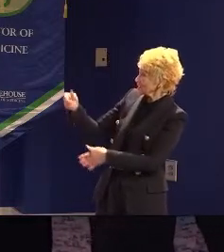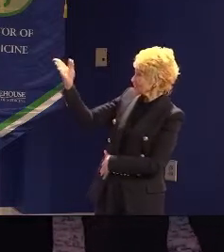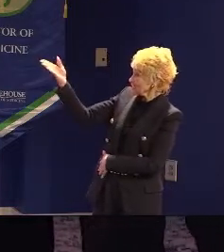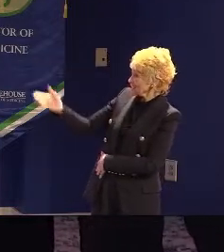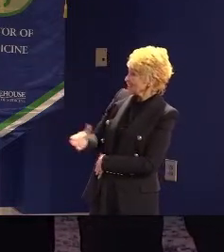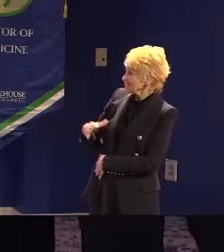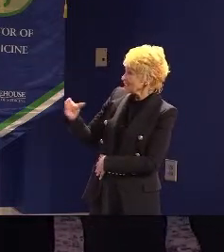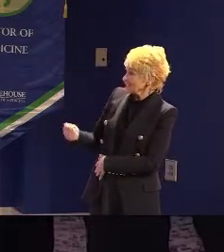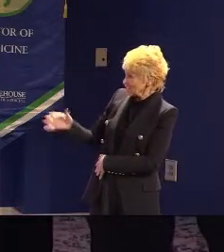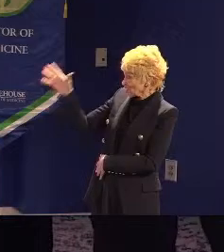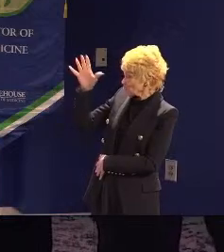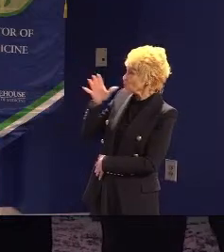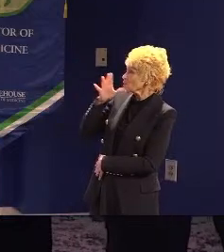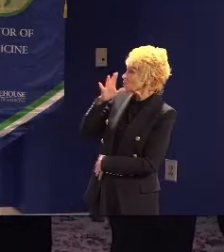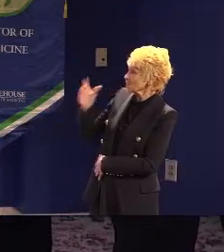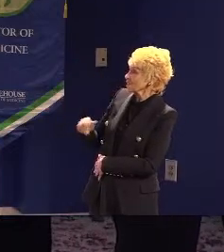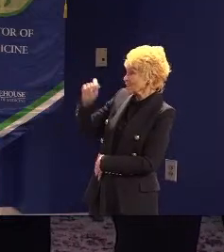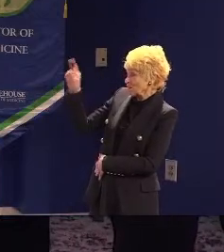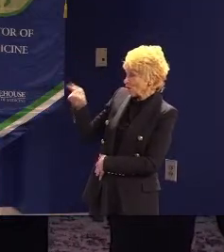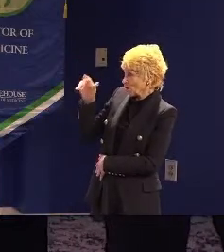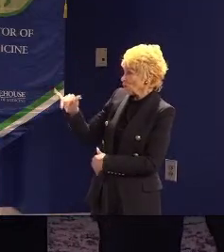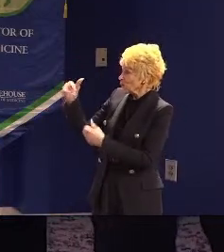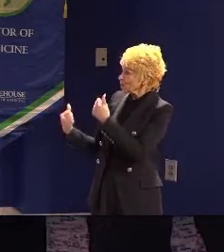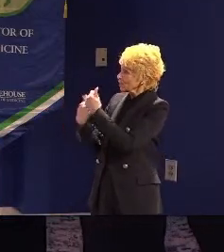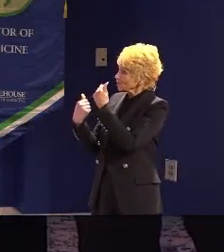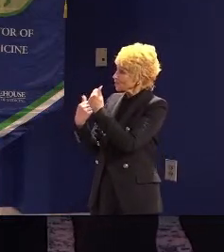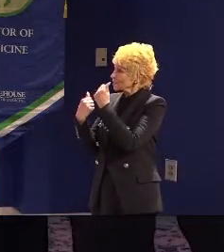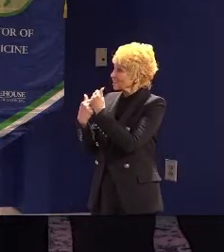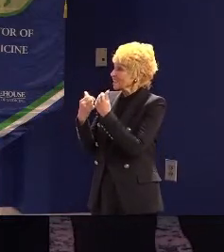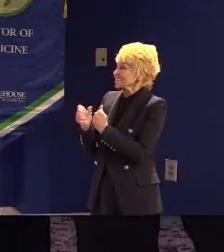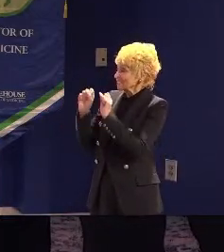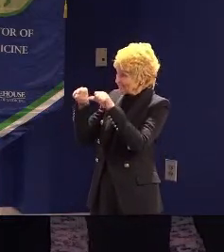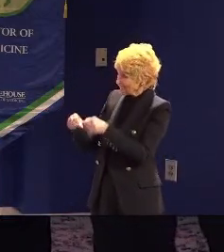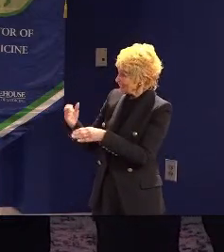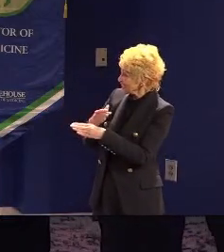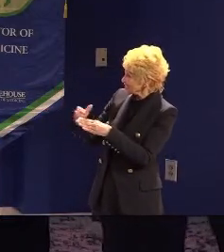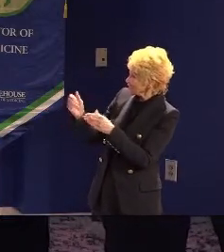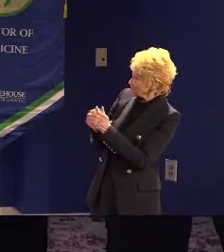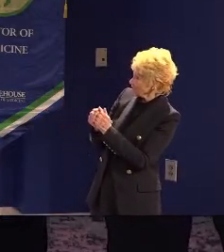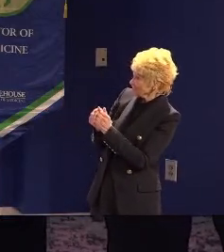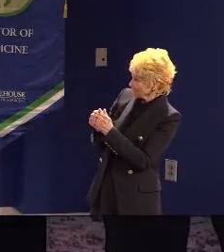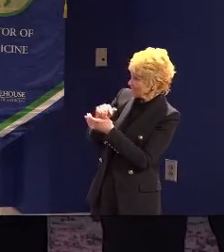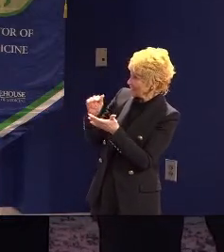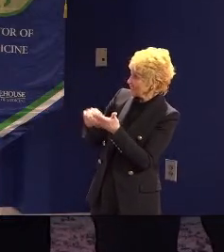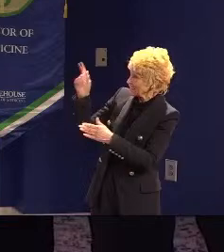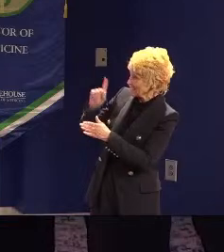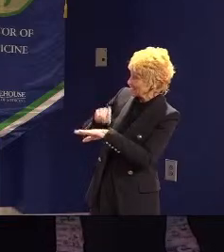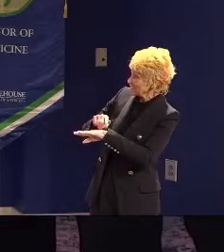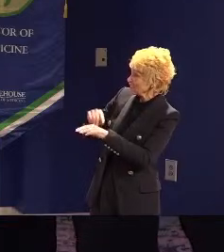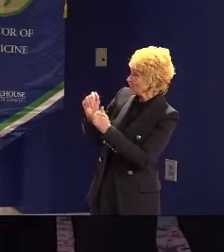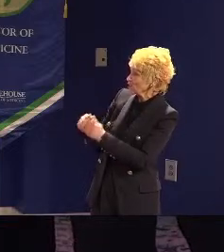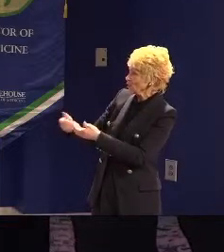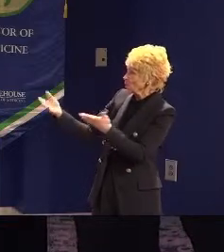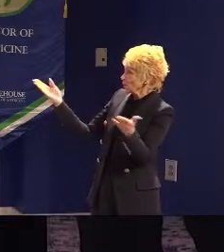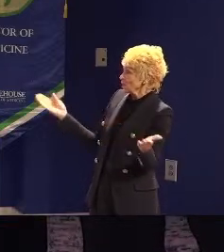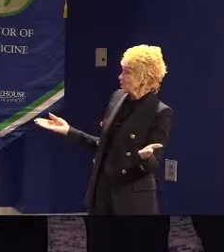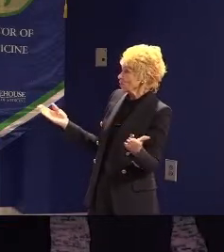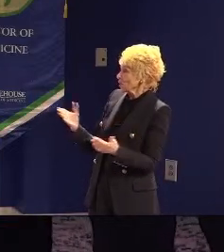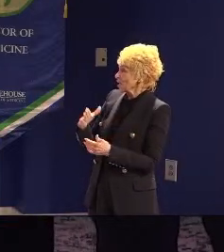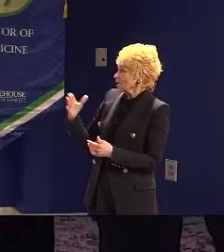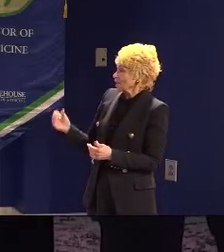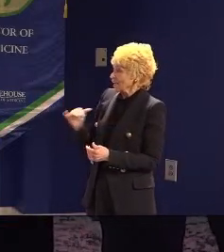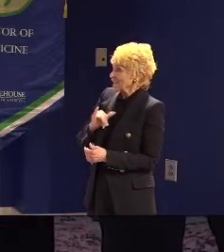like always pouring into me. And I'm so grateful and I'm so happy that I can share this moment with you guys. Austin, Autumn, Imani, I hope